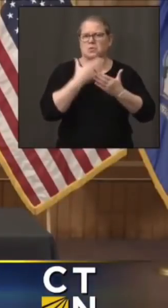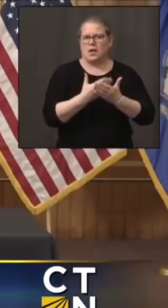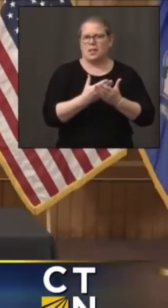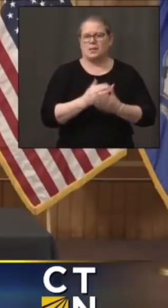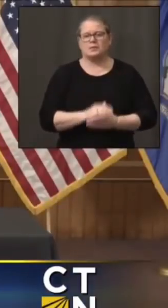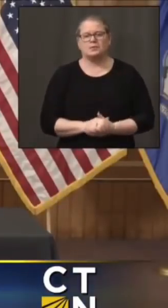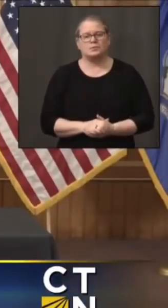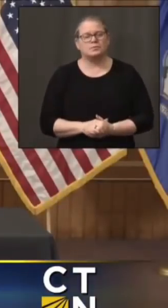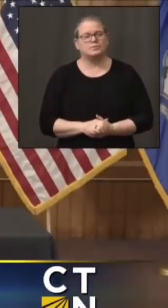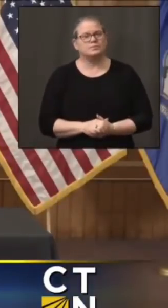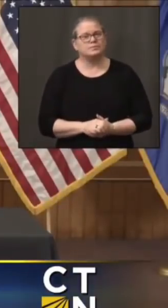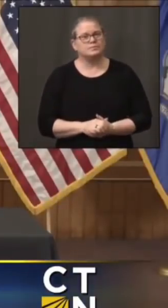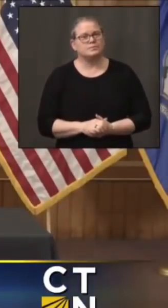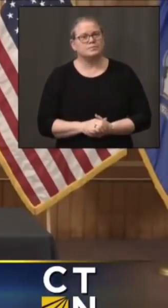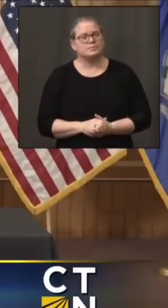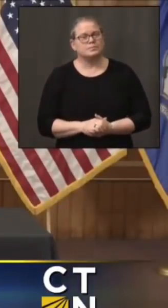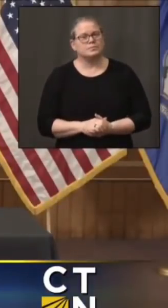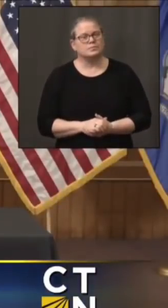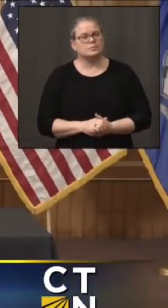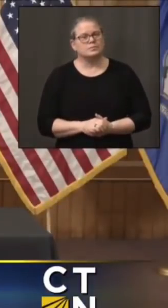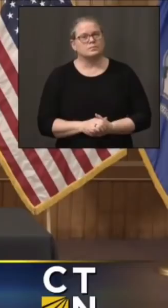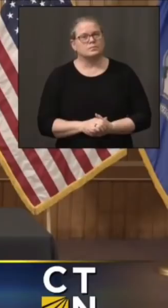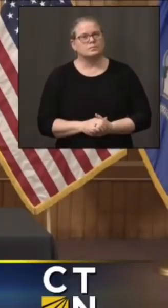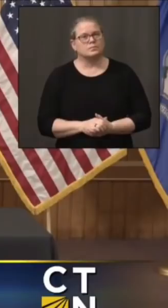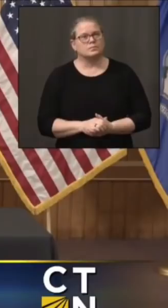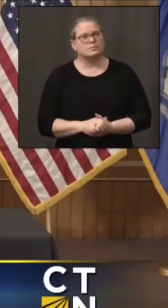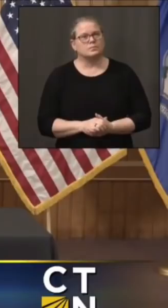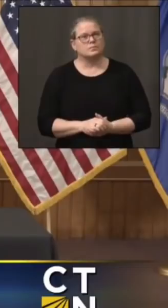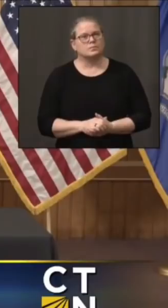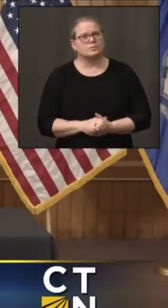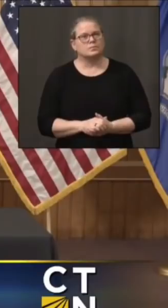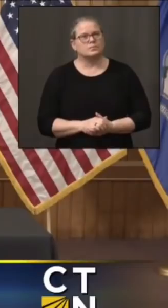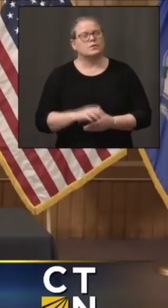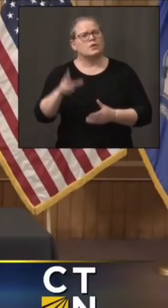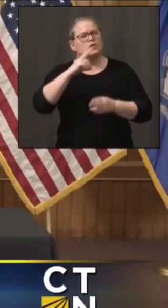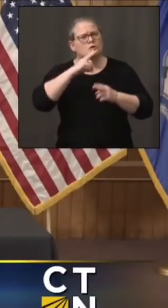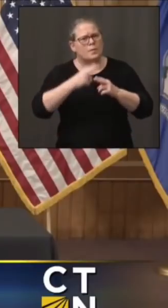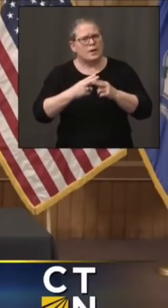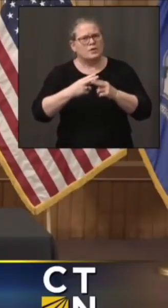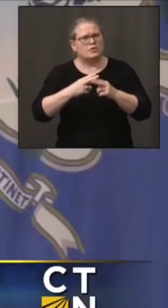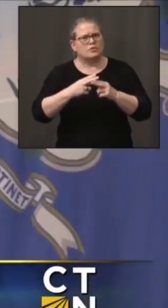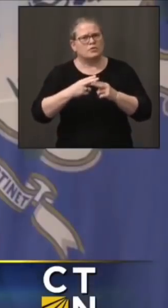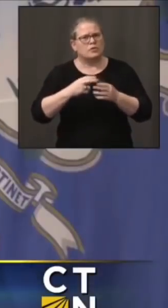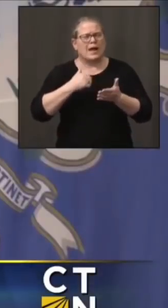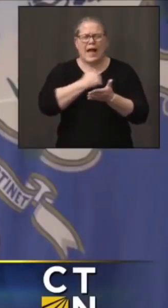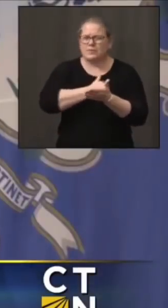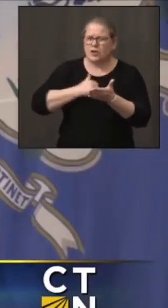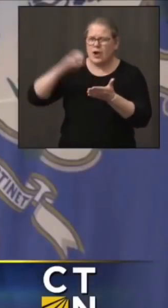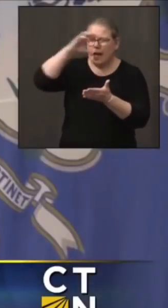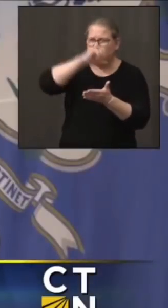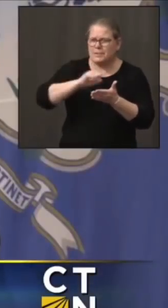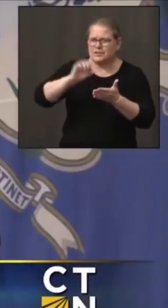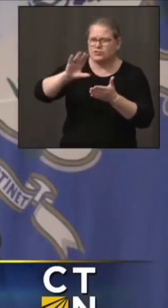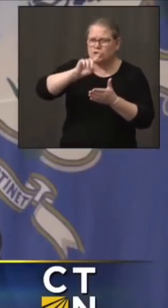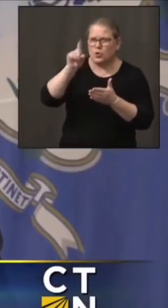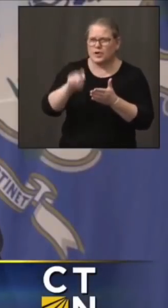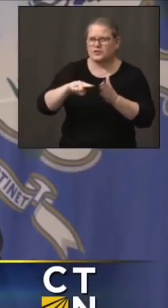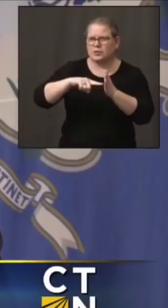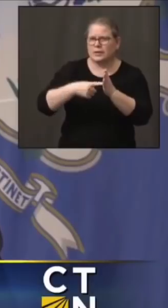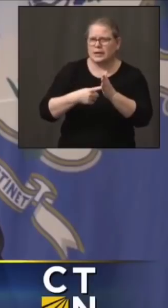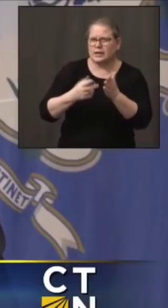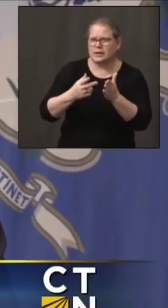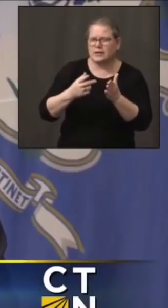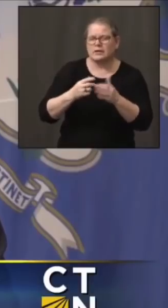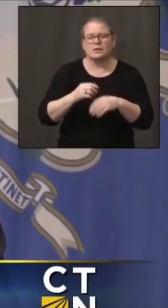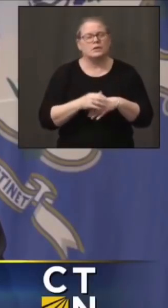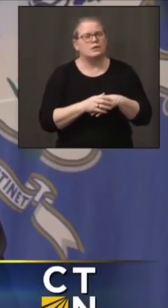to healthcare systems and pharmacies who could administer the shots? I'm sorry, I missed sort of the first part of that. What is